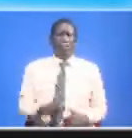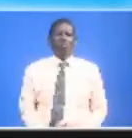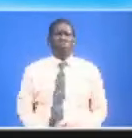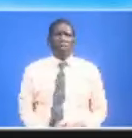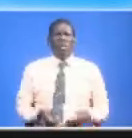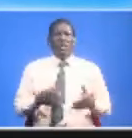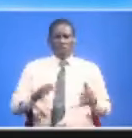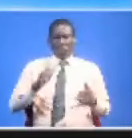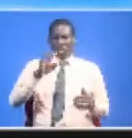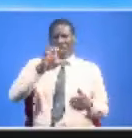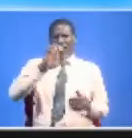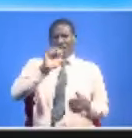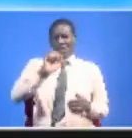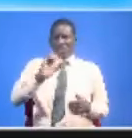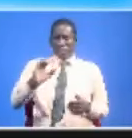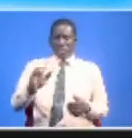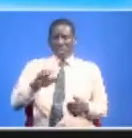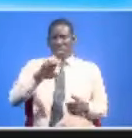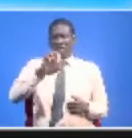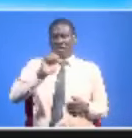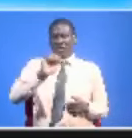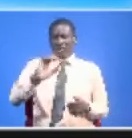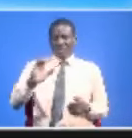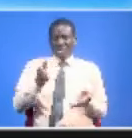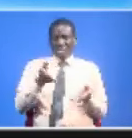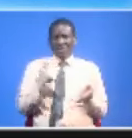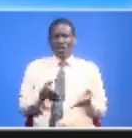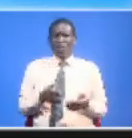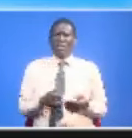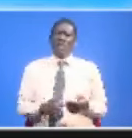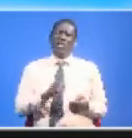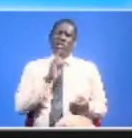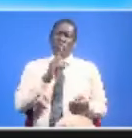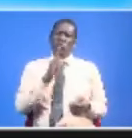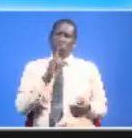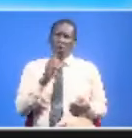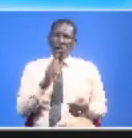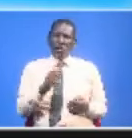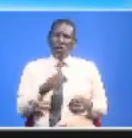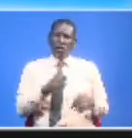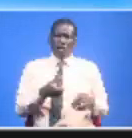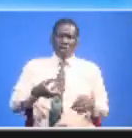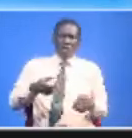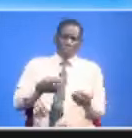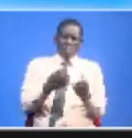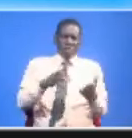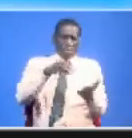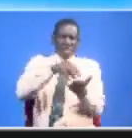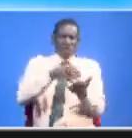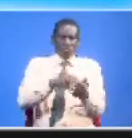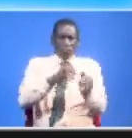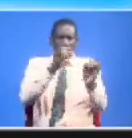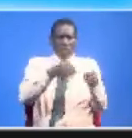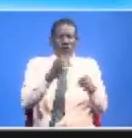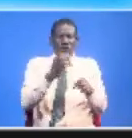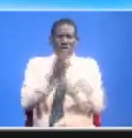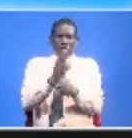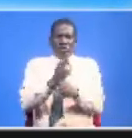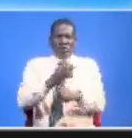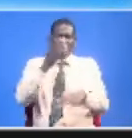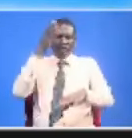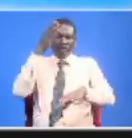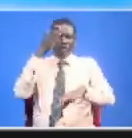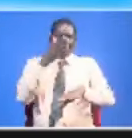Now, the Ethics and Anti-Corruption Commission is sounding the alarm on increasing cases of individuals using fake